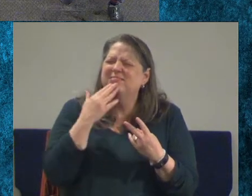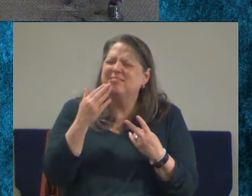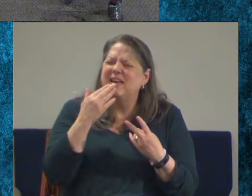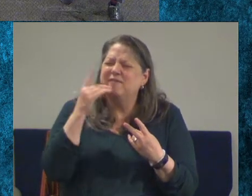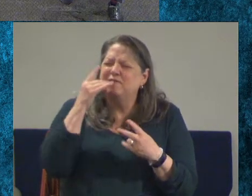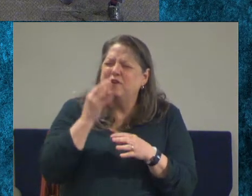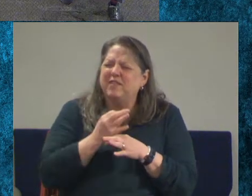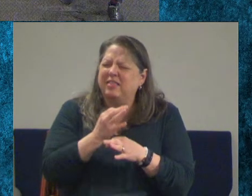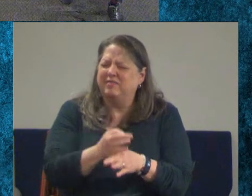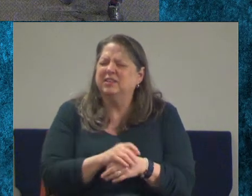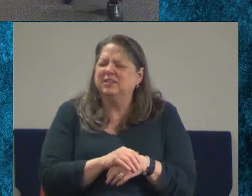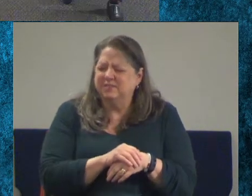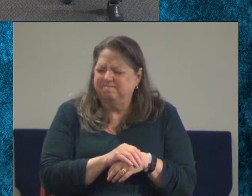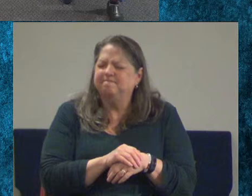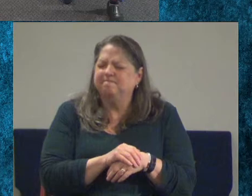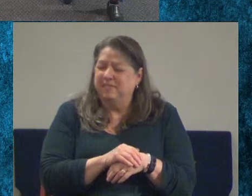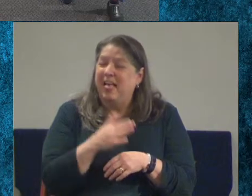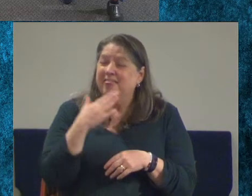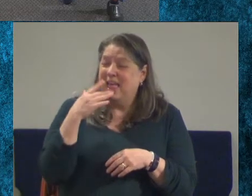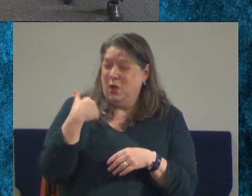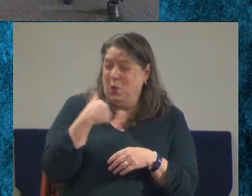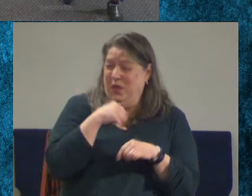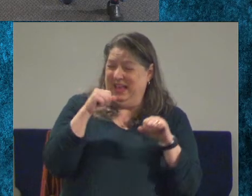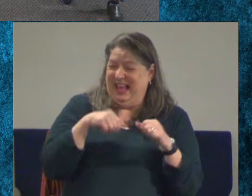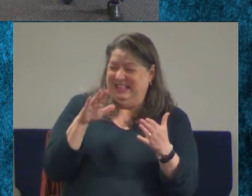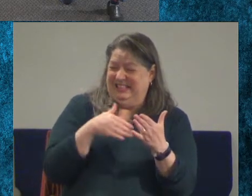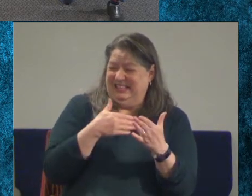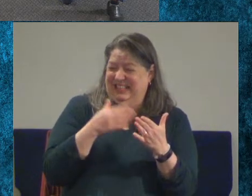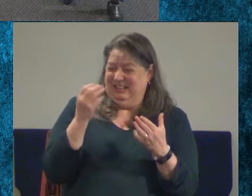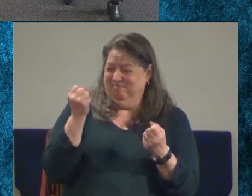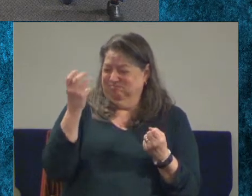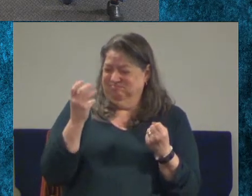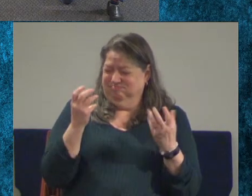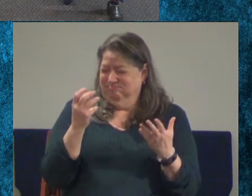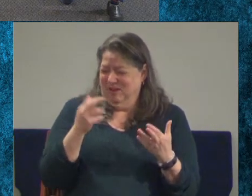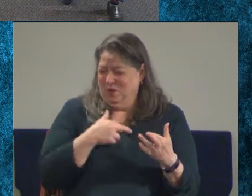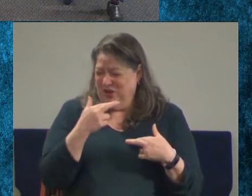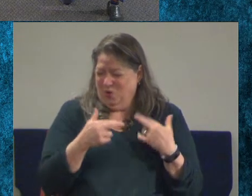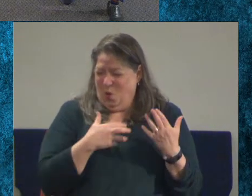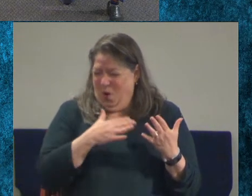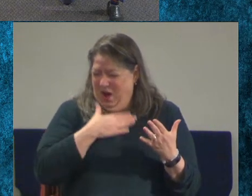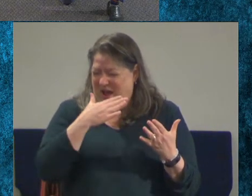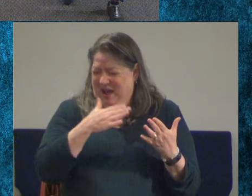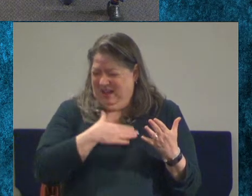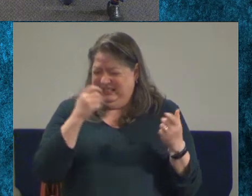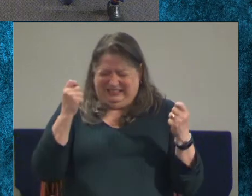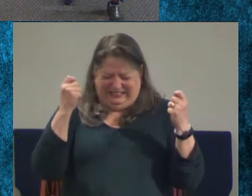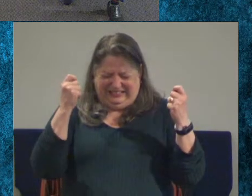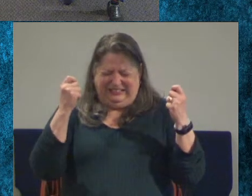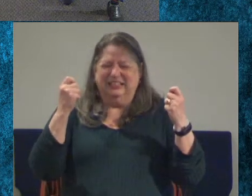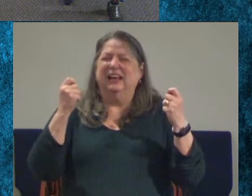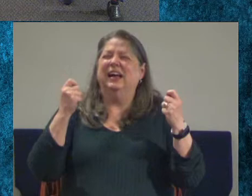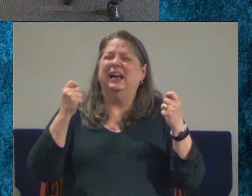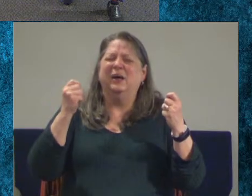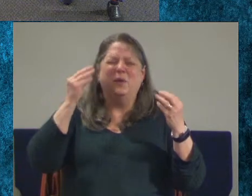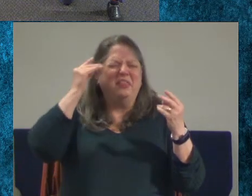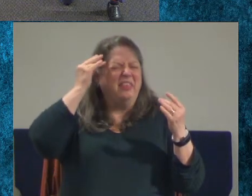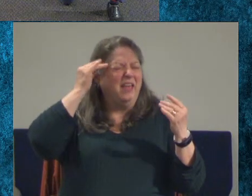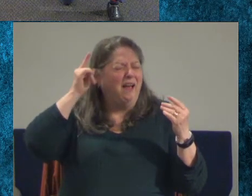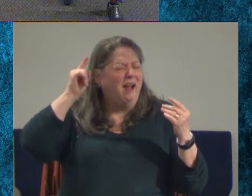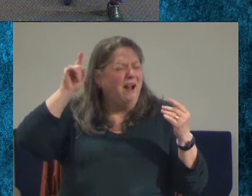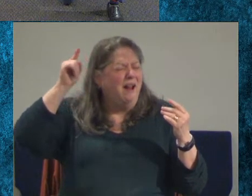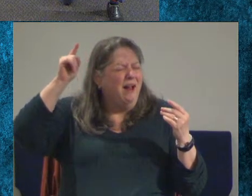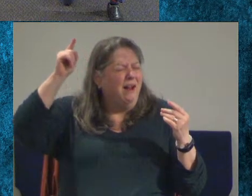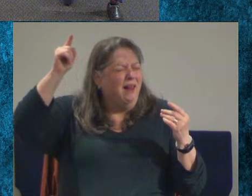faithfulness. Thank you that we can sing and we can rejoice and we can get excited when we think about heaven, when we all get